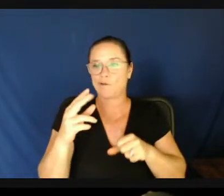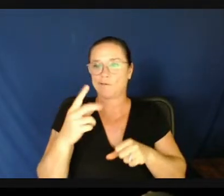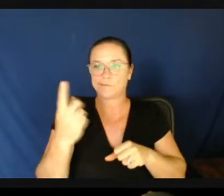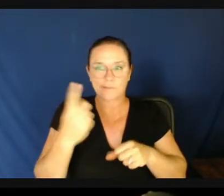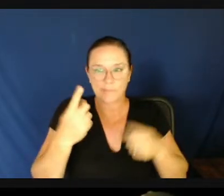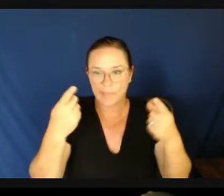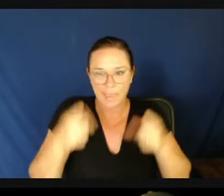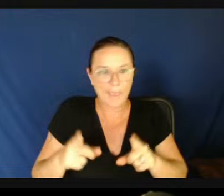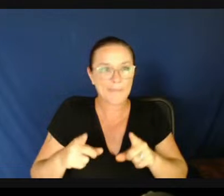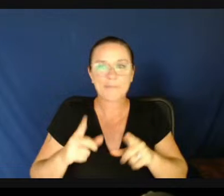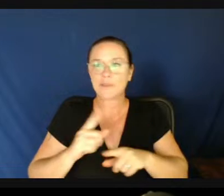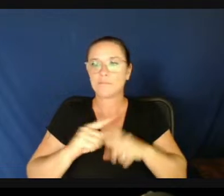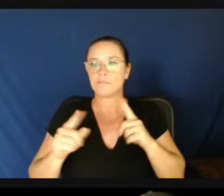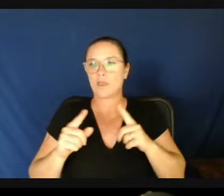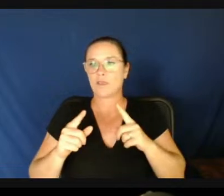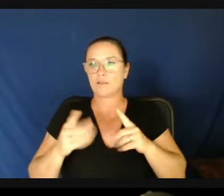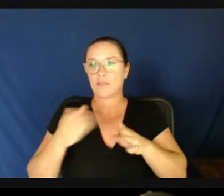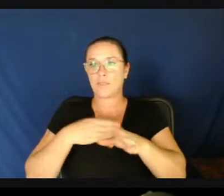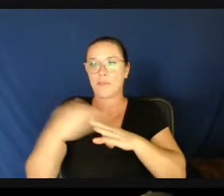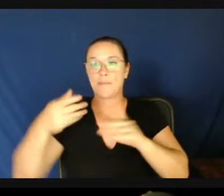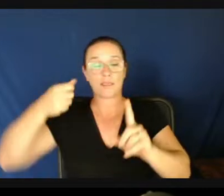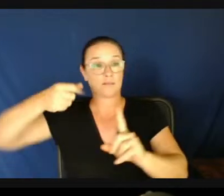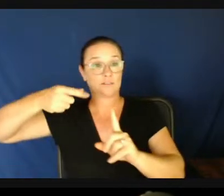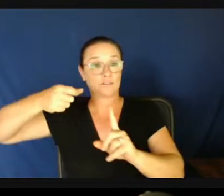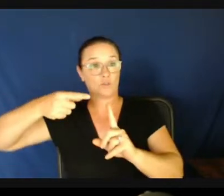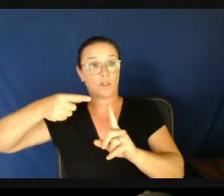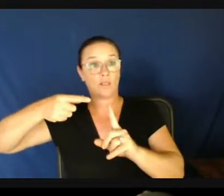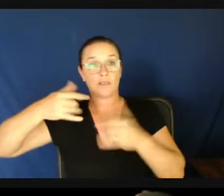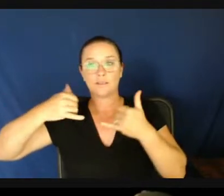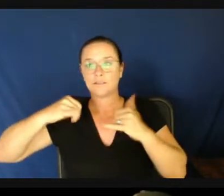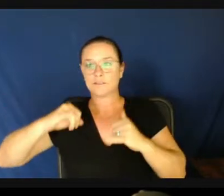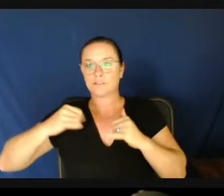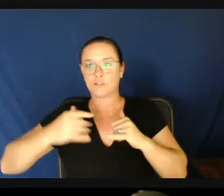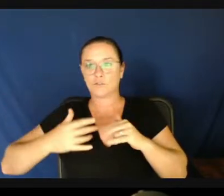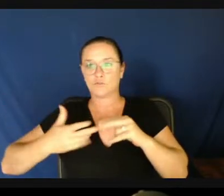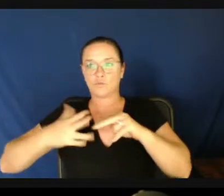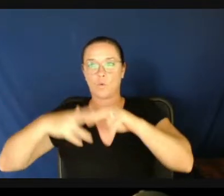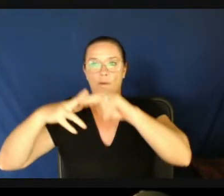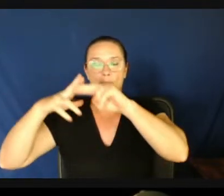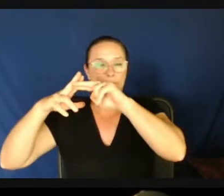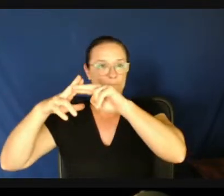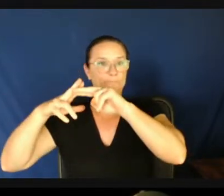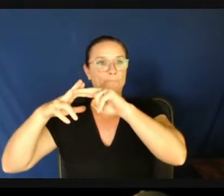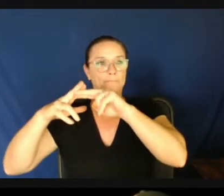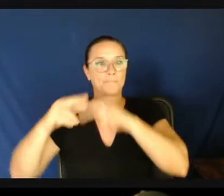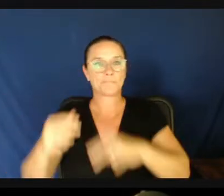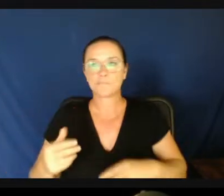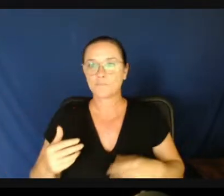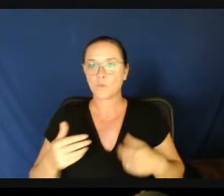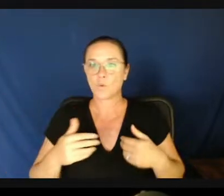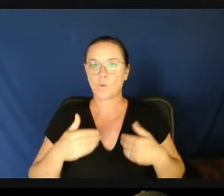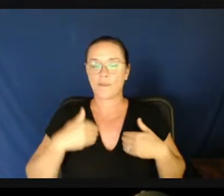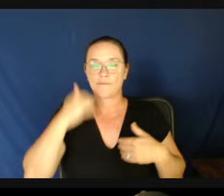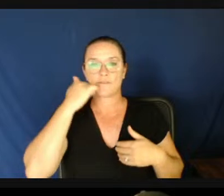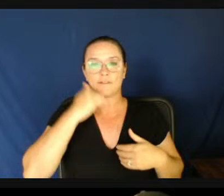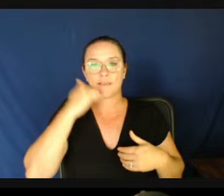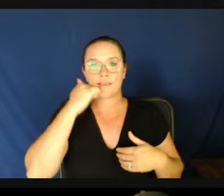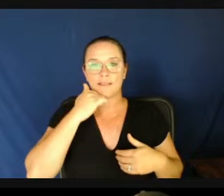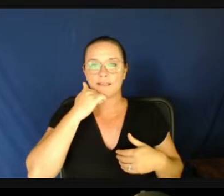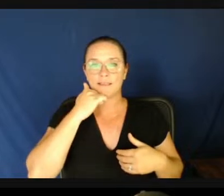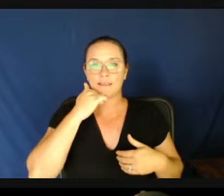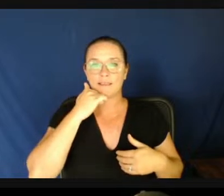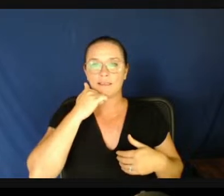but the main signal is still rising here very slightly. We do have these daily